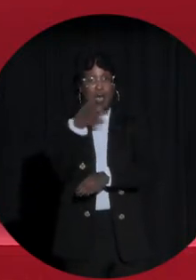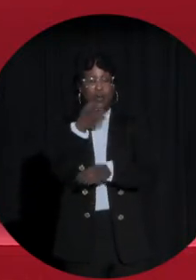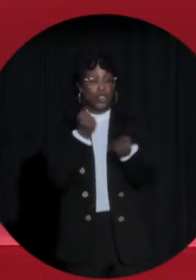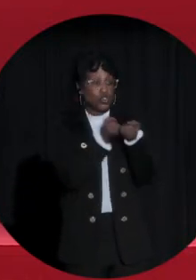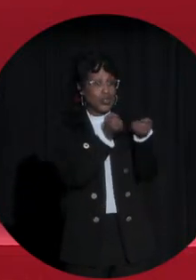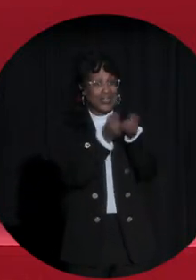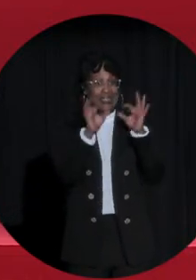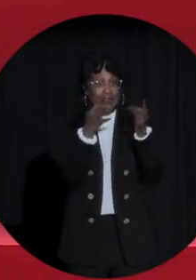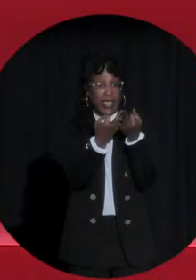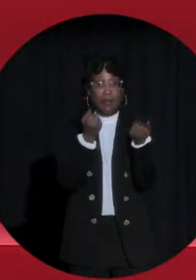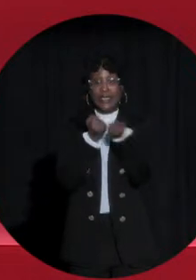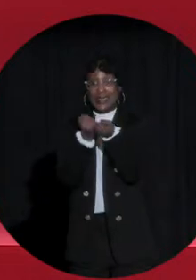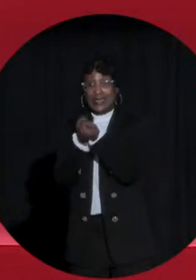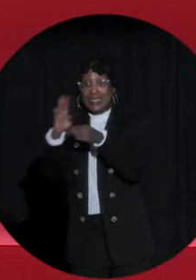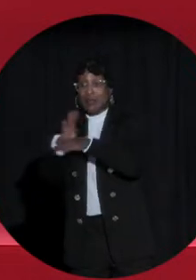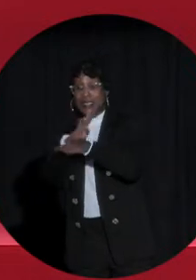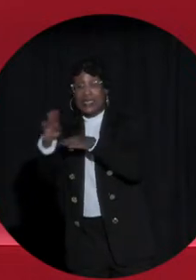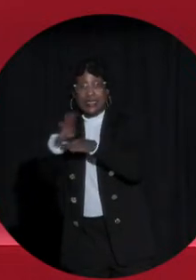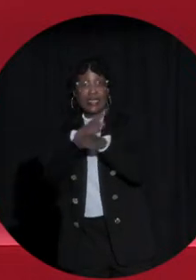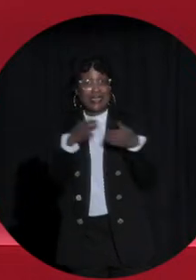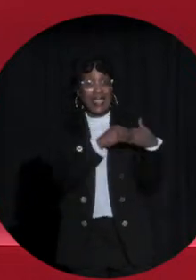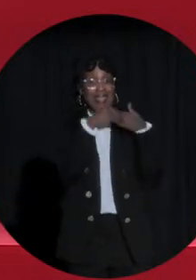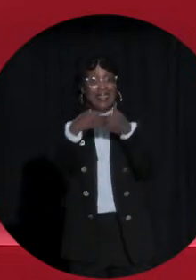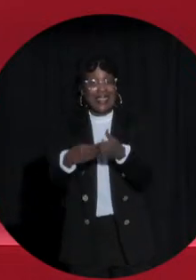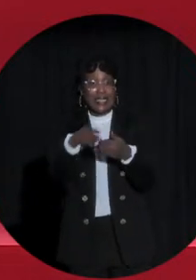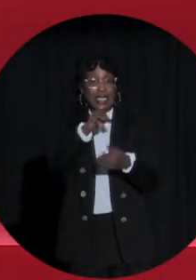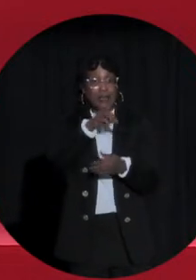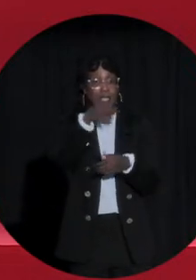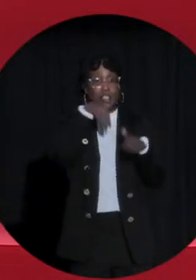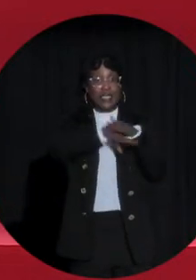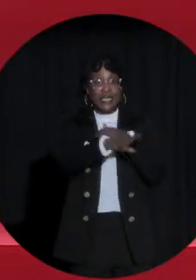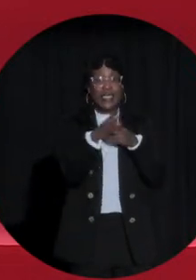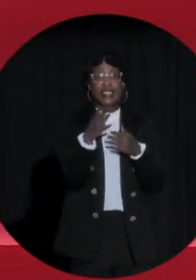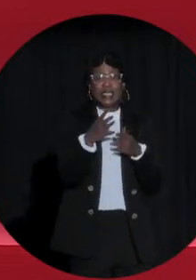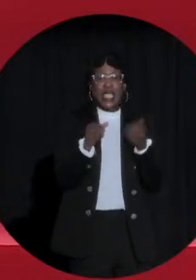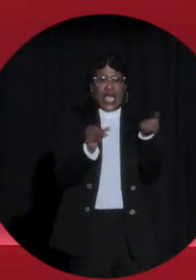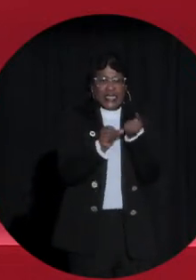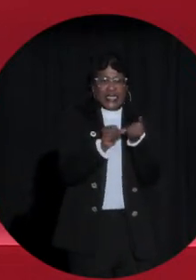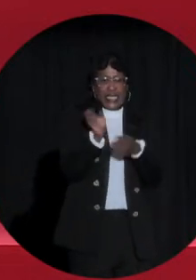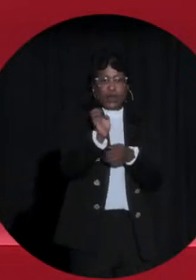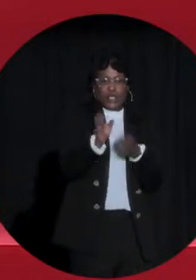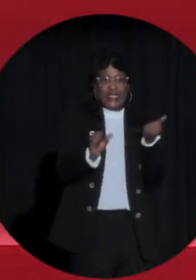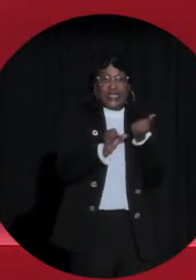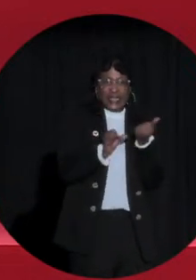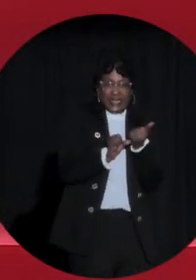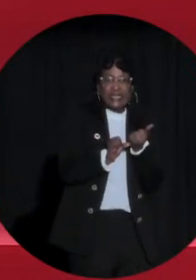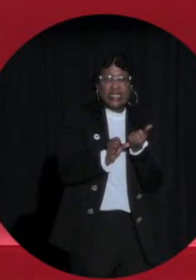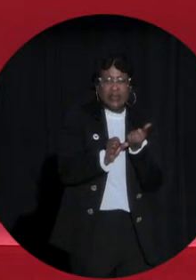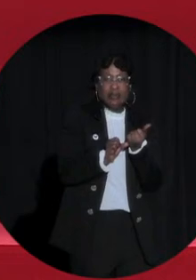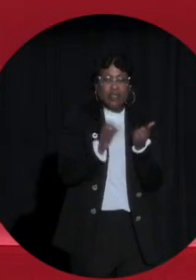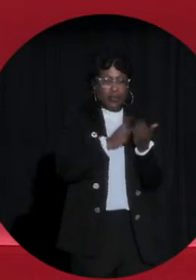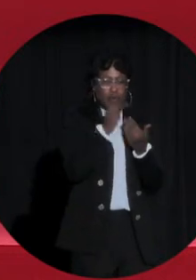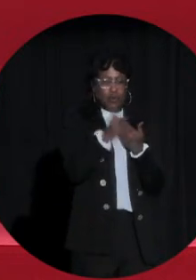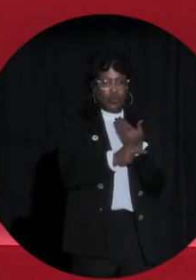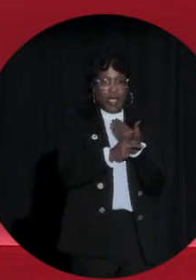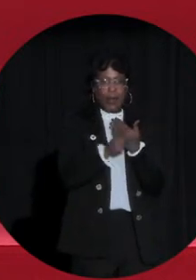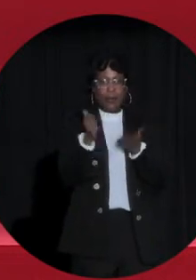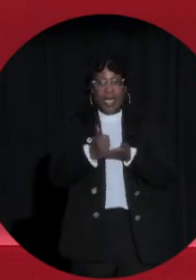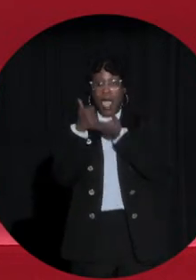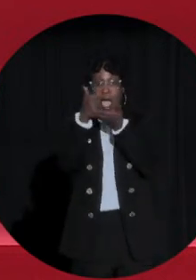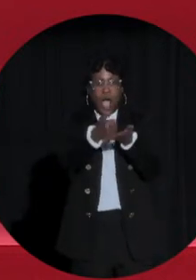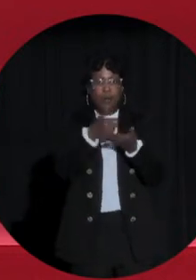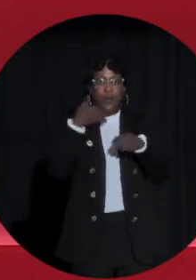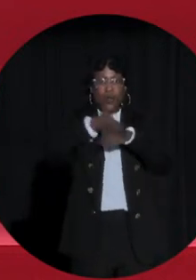leading Maryland's distribution of emergency rental assistance programs, helping over 9,800 households